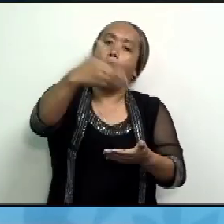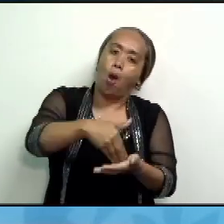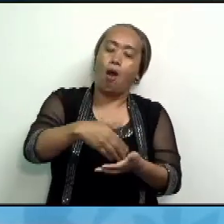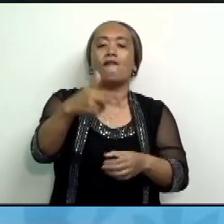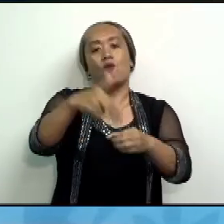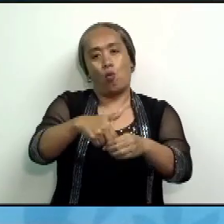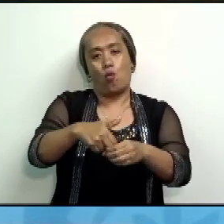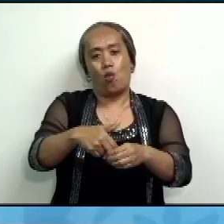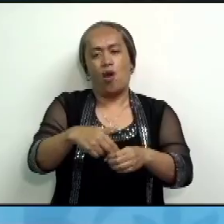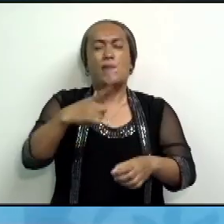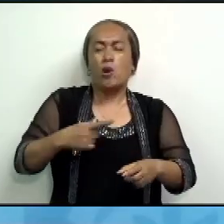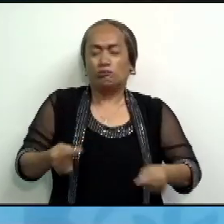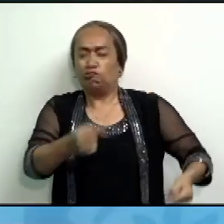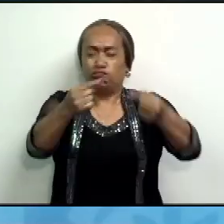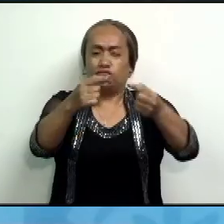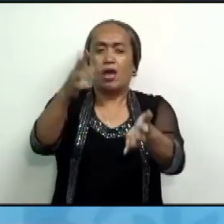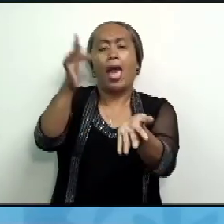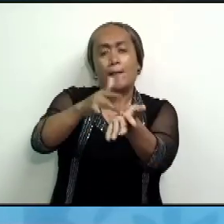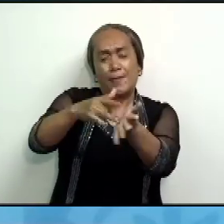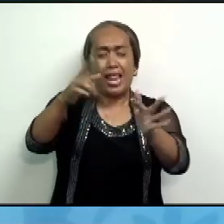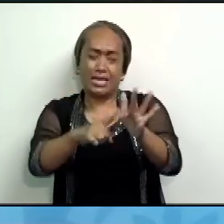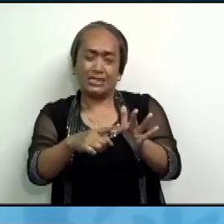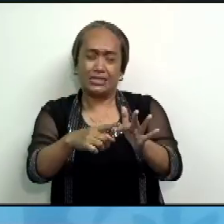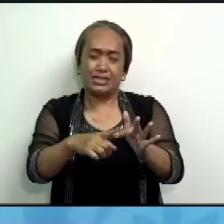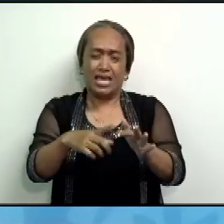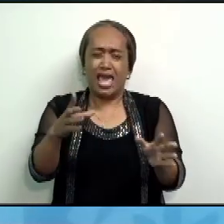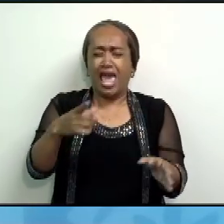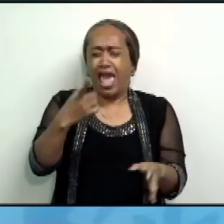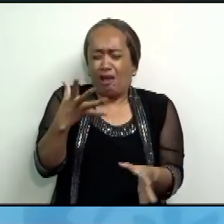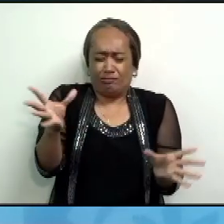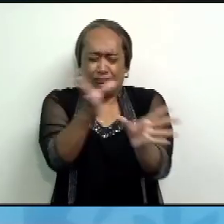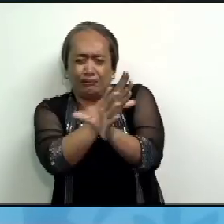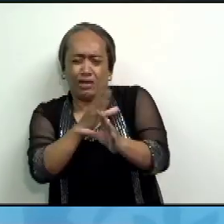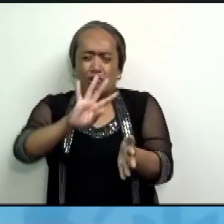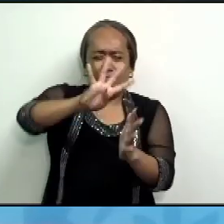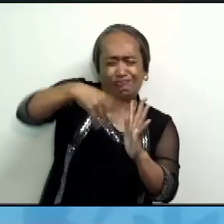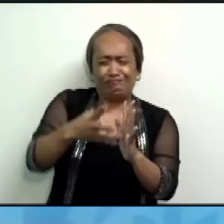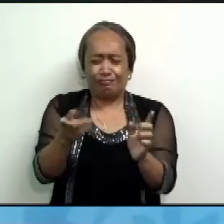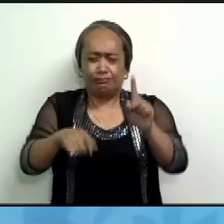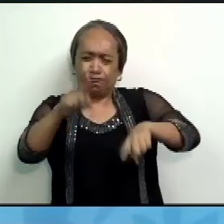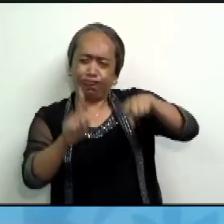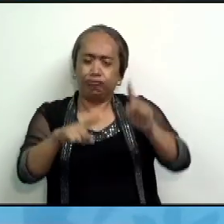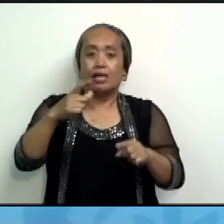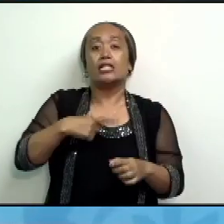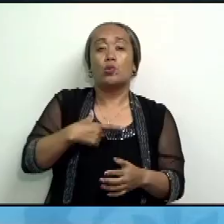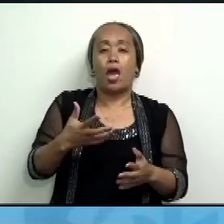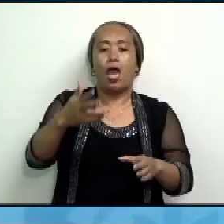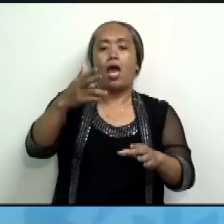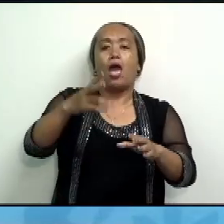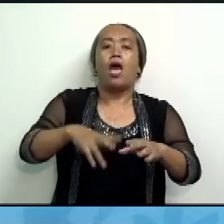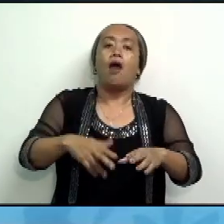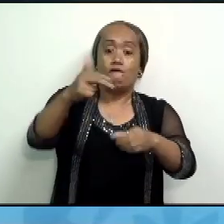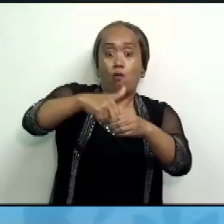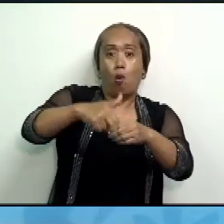Because of the conflict in the Middle East and disruption to major shipping routes, global fuel prices have